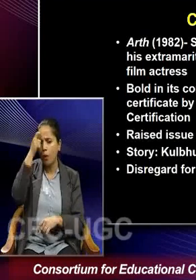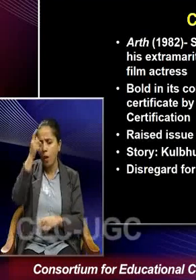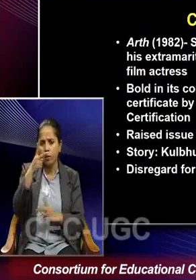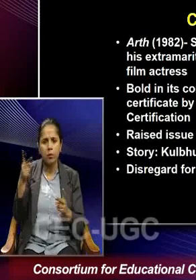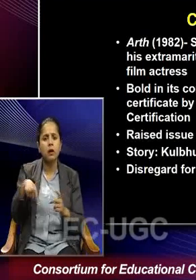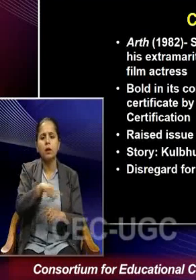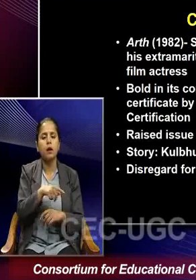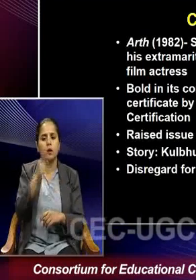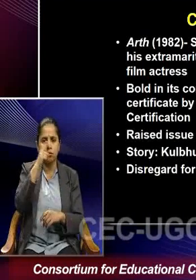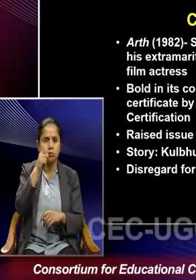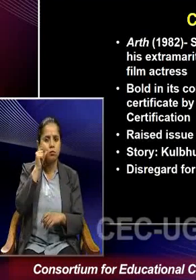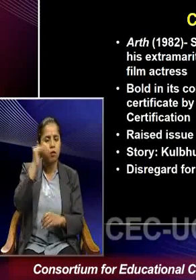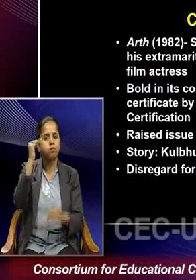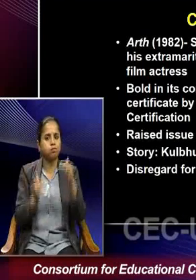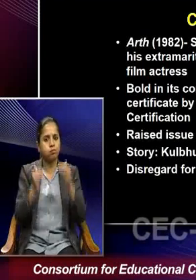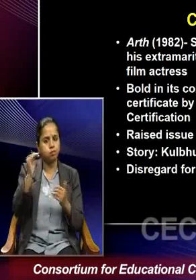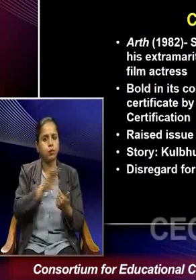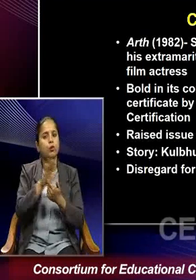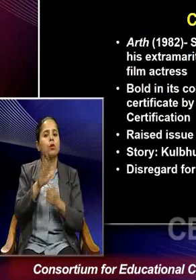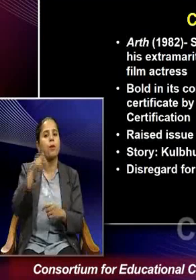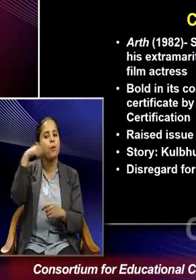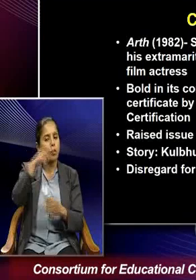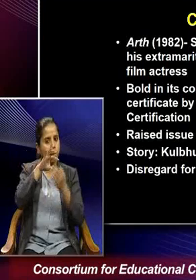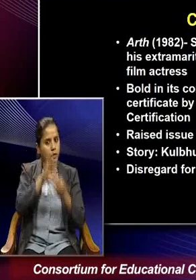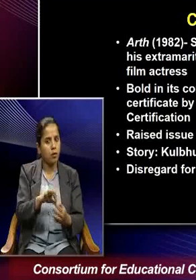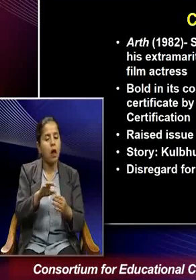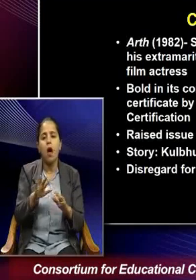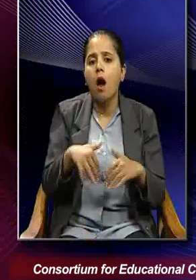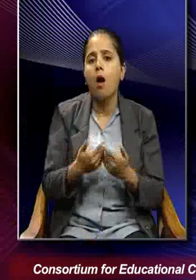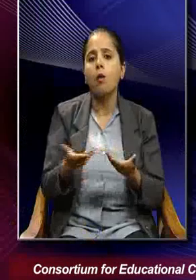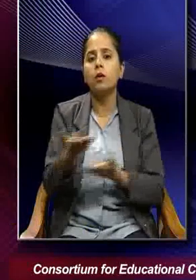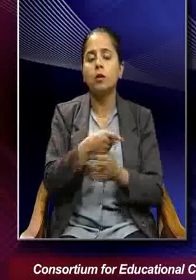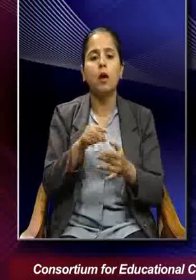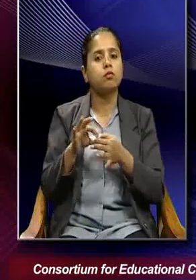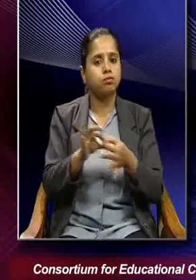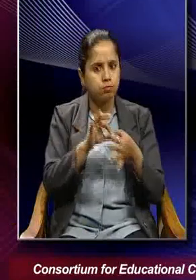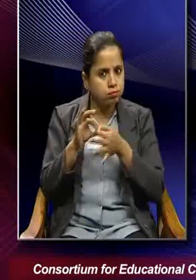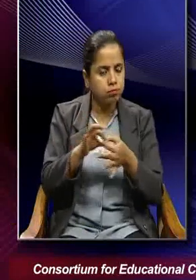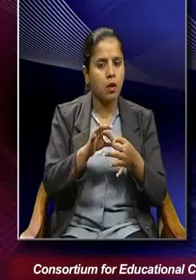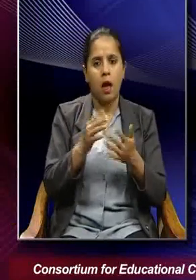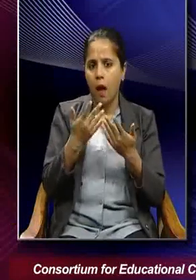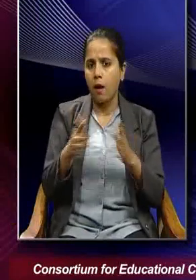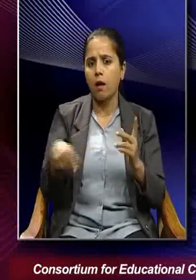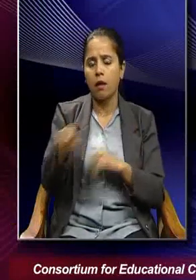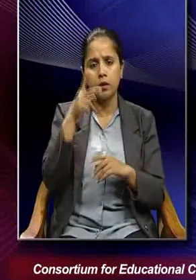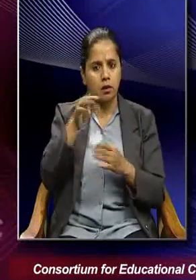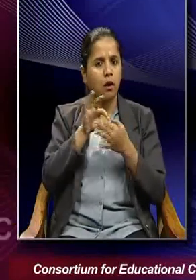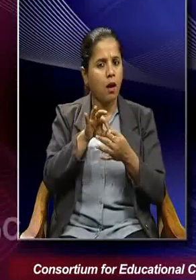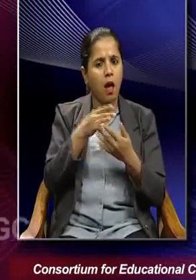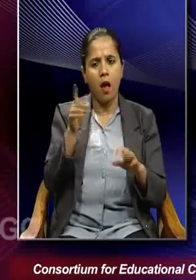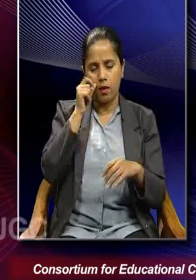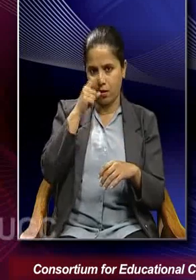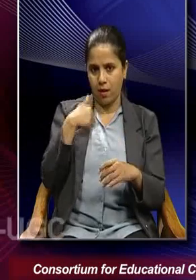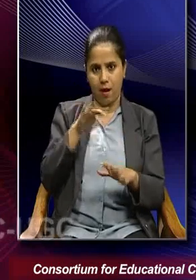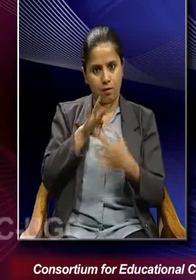gender equality as well, in the context that how the relationships they are in a way